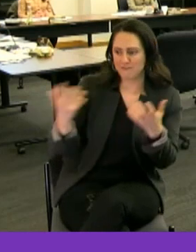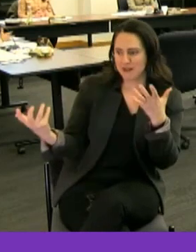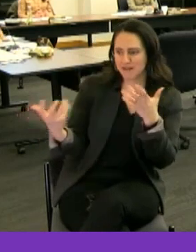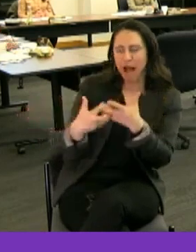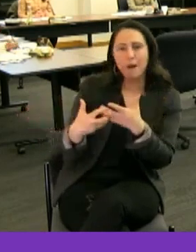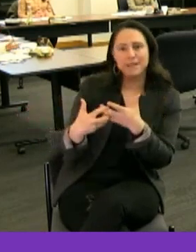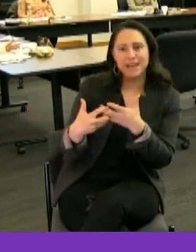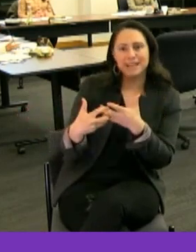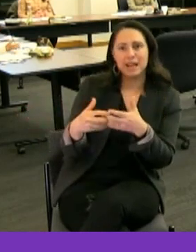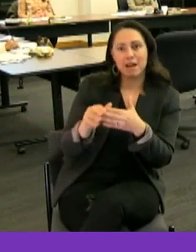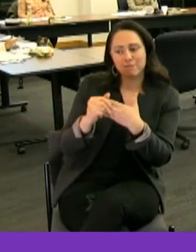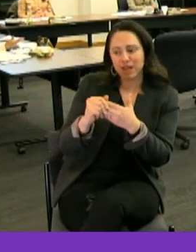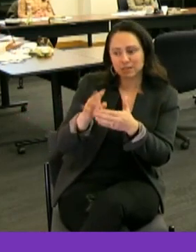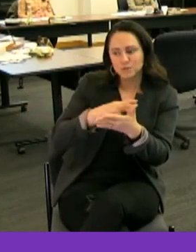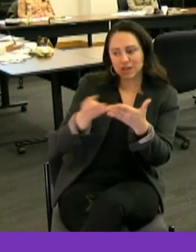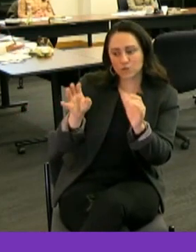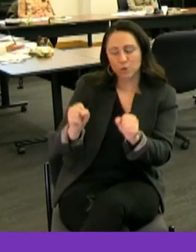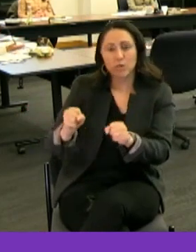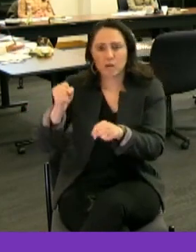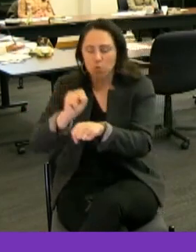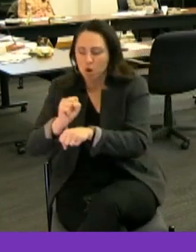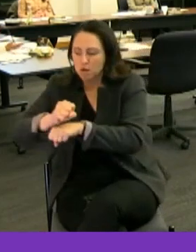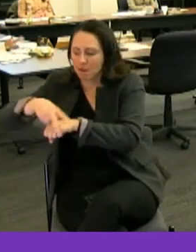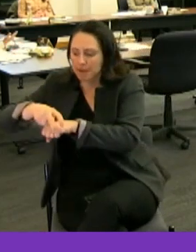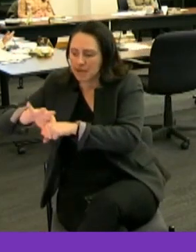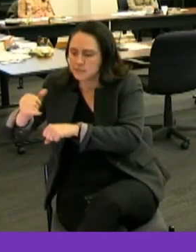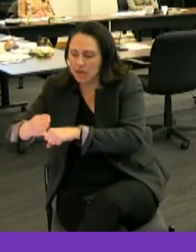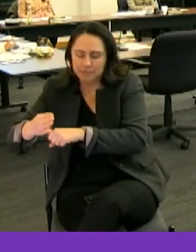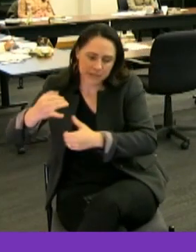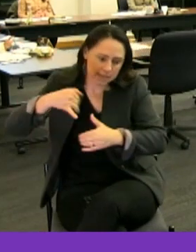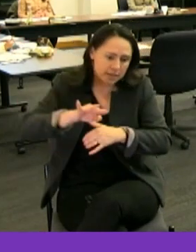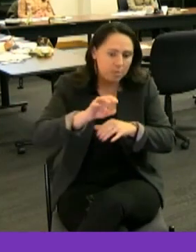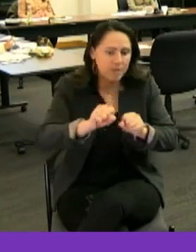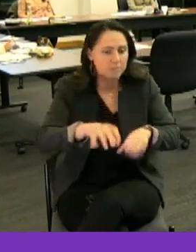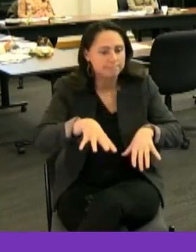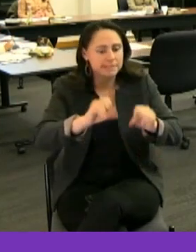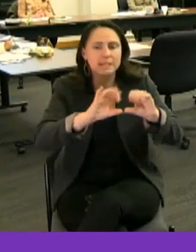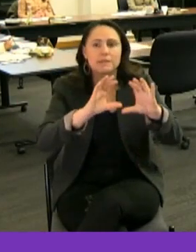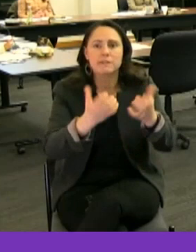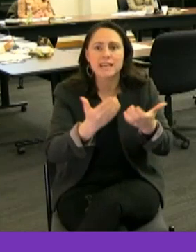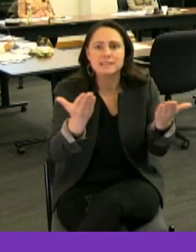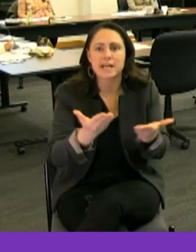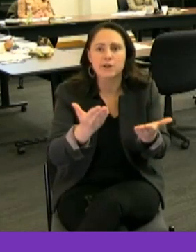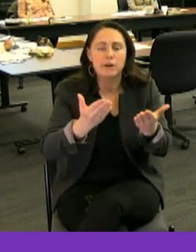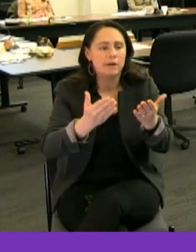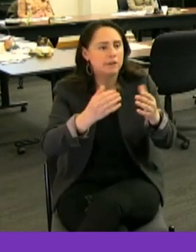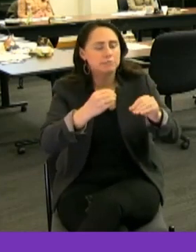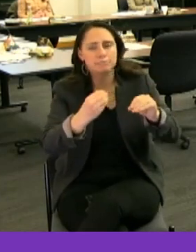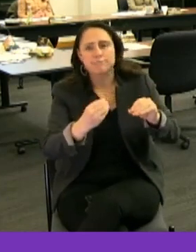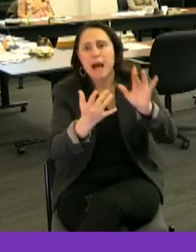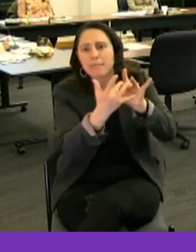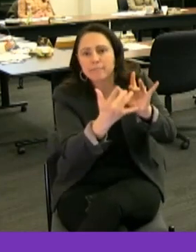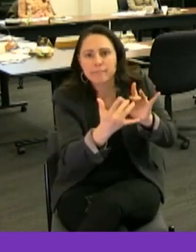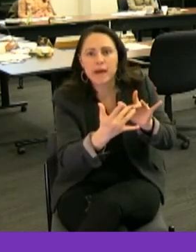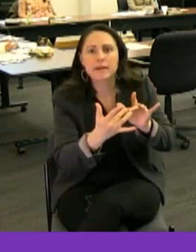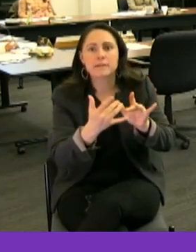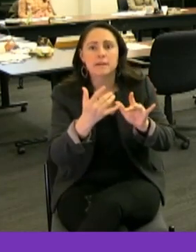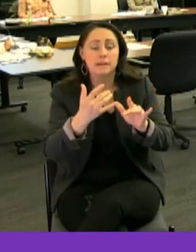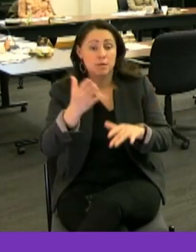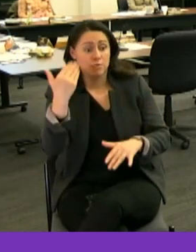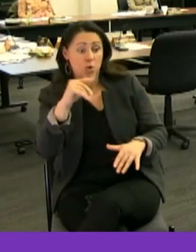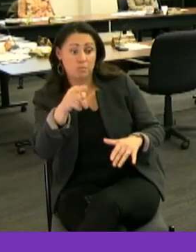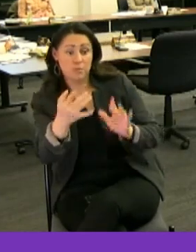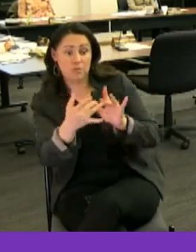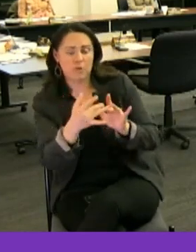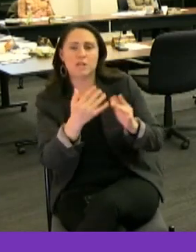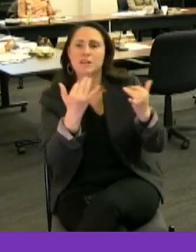accommodated a flexible schedule so they can work a midnight job and still be able to take their class, whether it's virtual. At one point, it was only